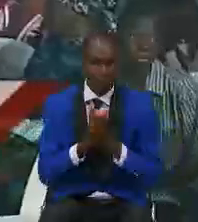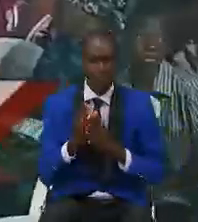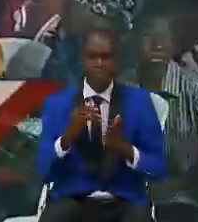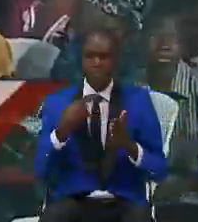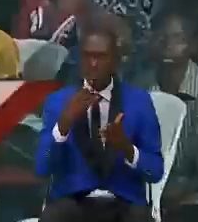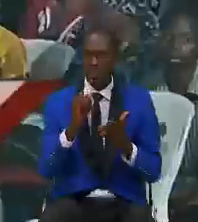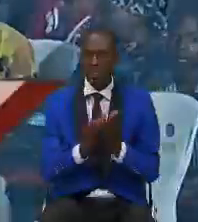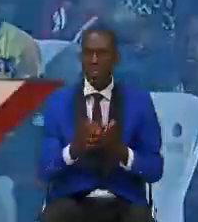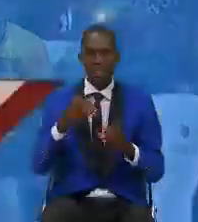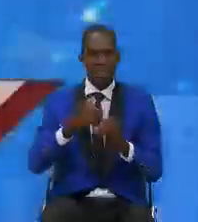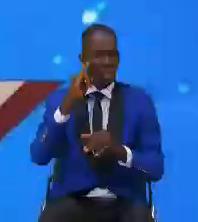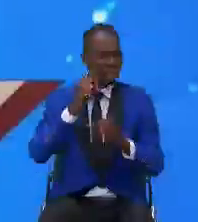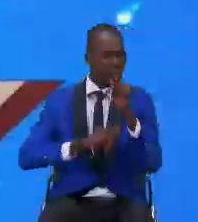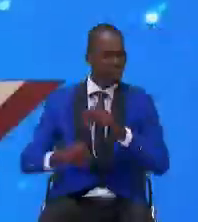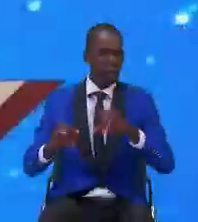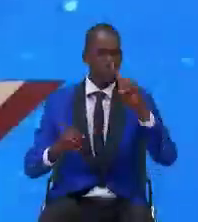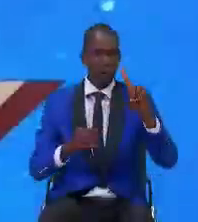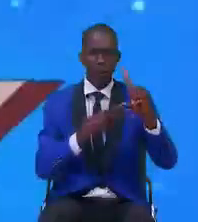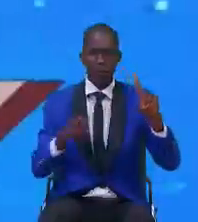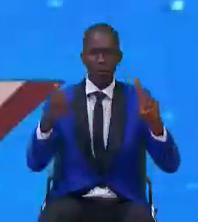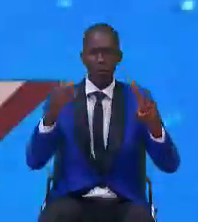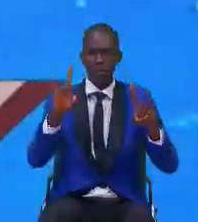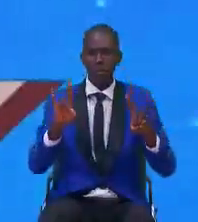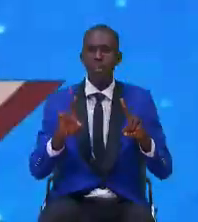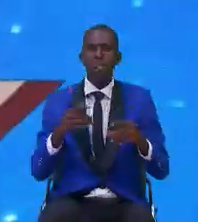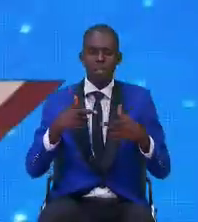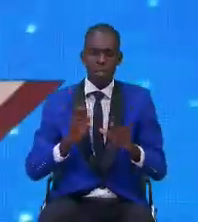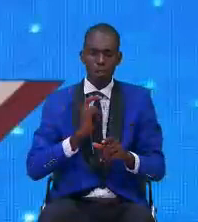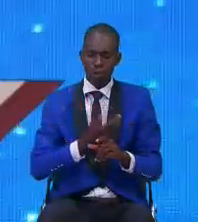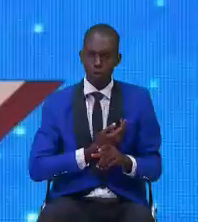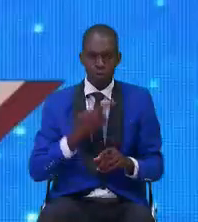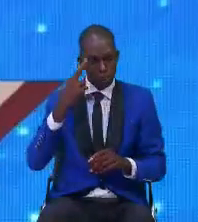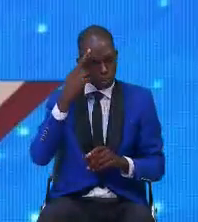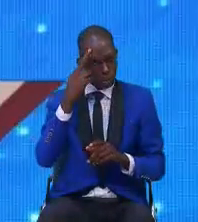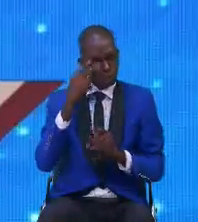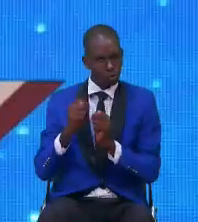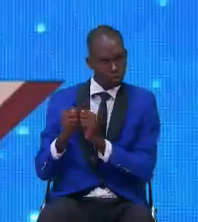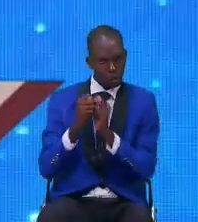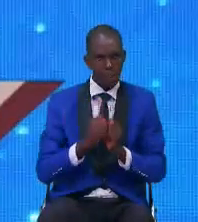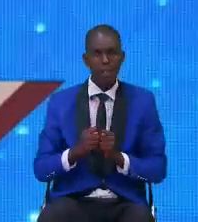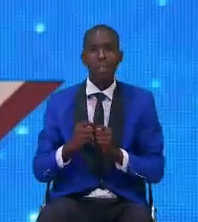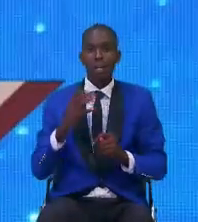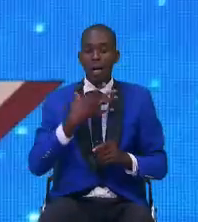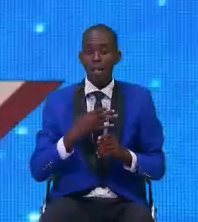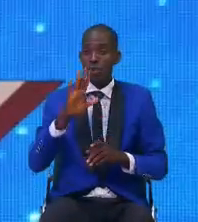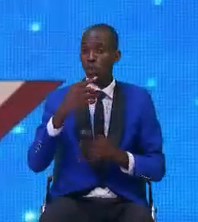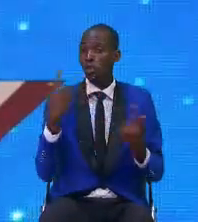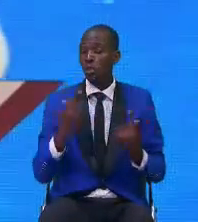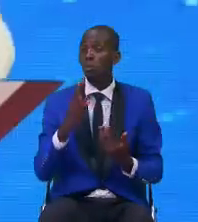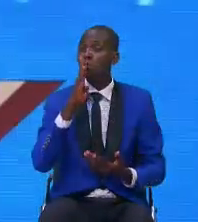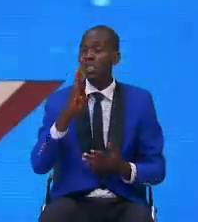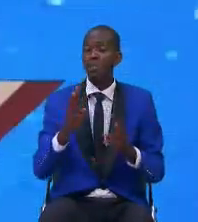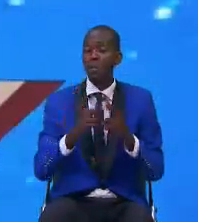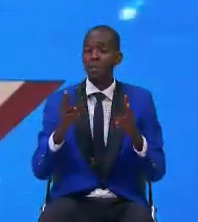it says, come now and let us reason together, says the Lord. Though your sins be as scarlet, they